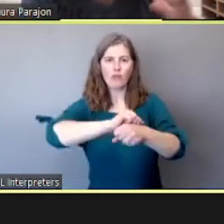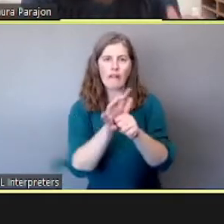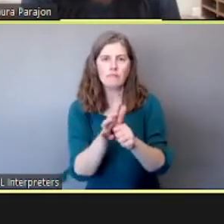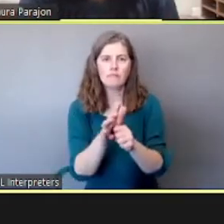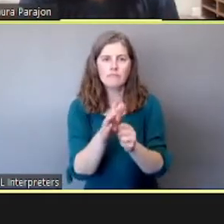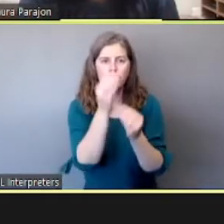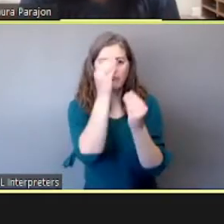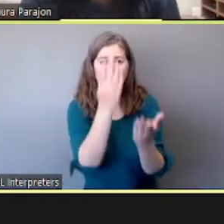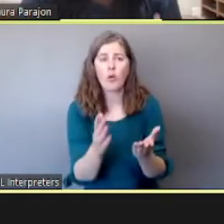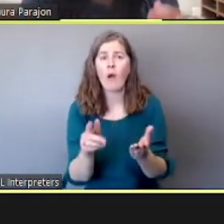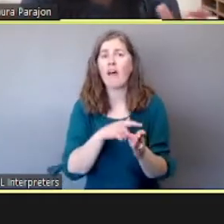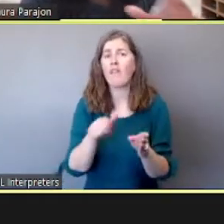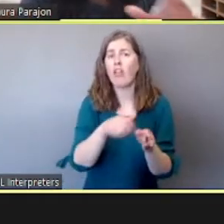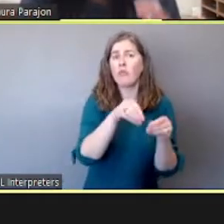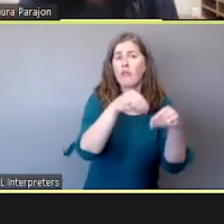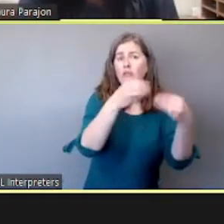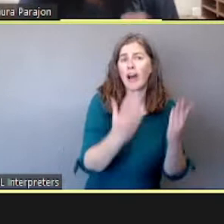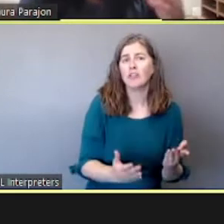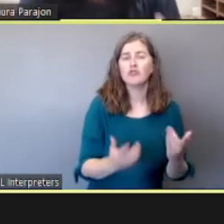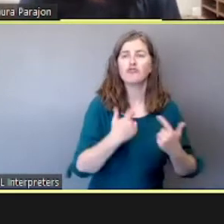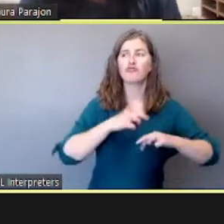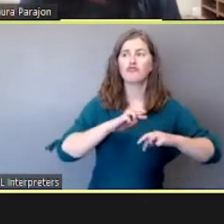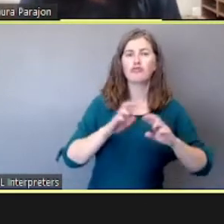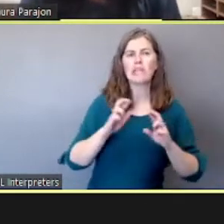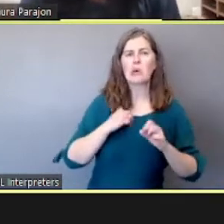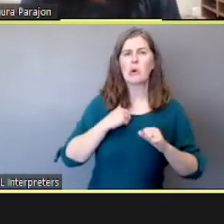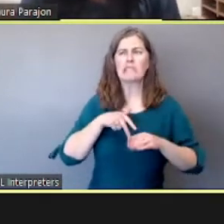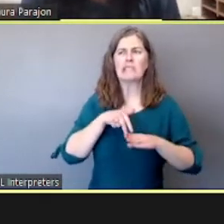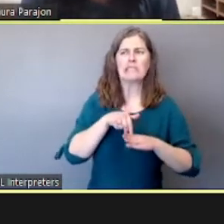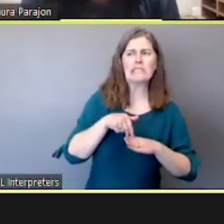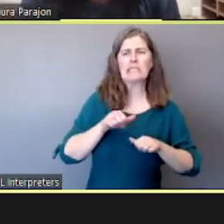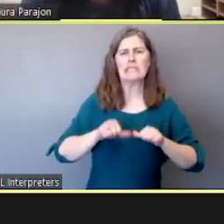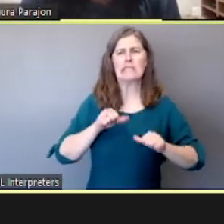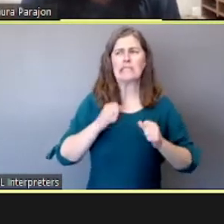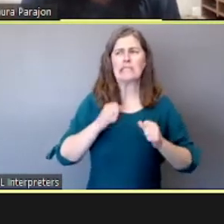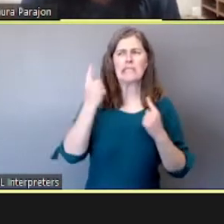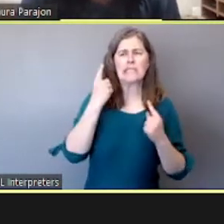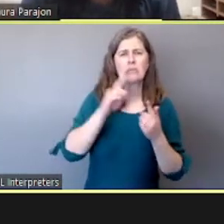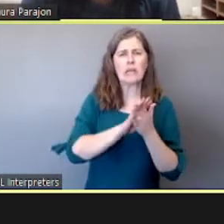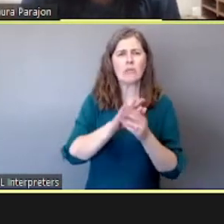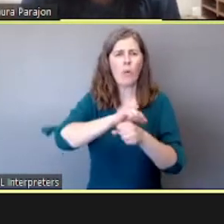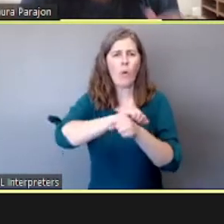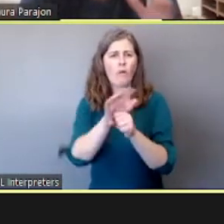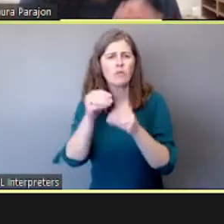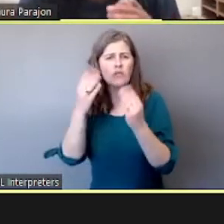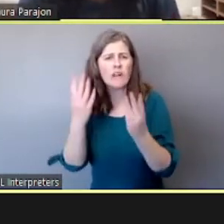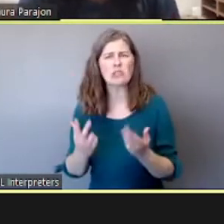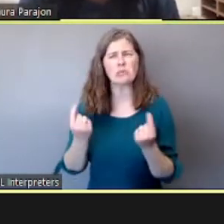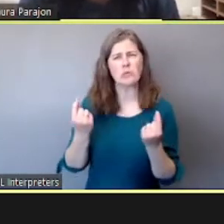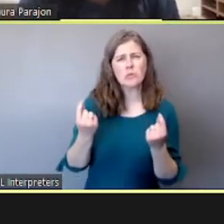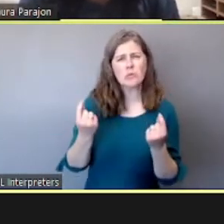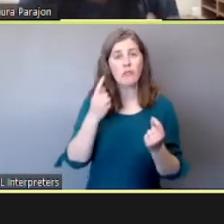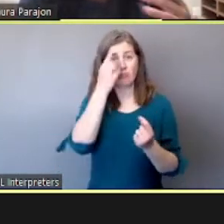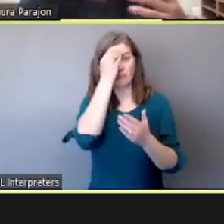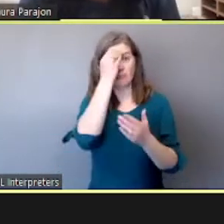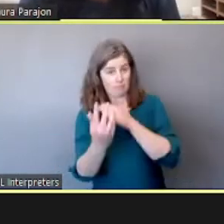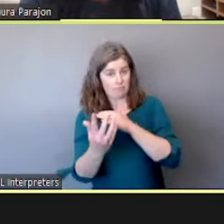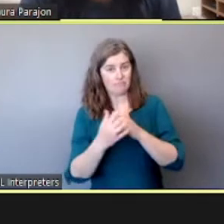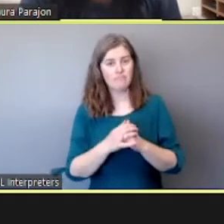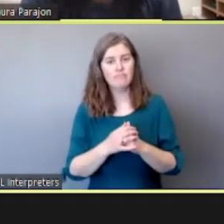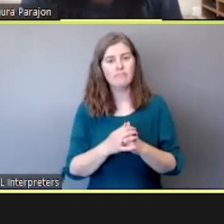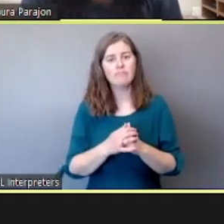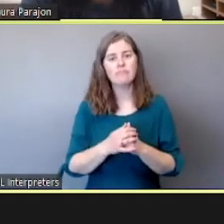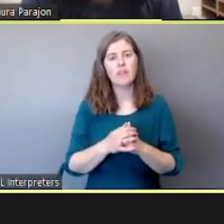have other providers who are just on the fence or might want to consider becoming a COVID provider. Just so you know,